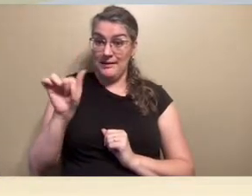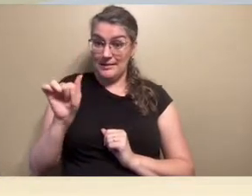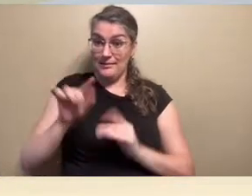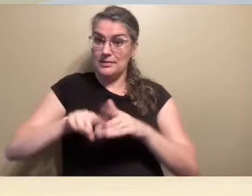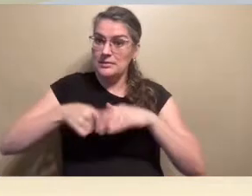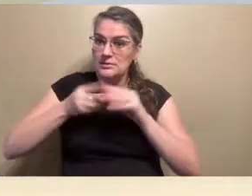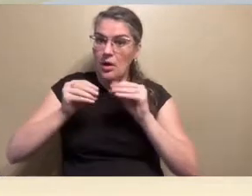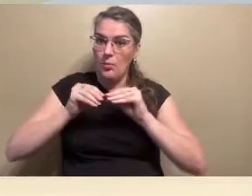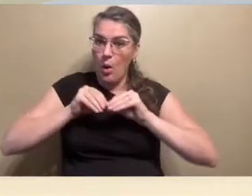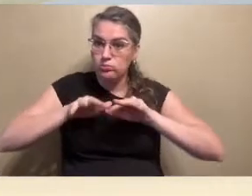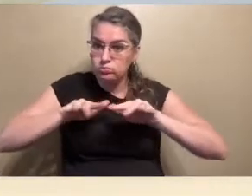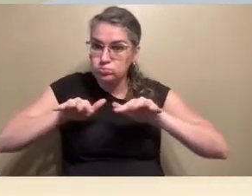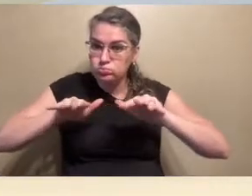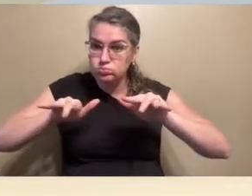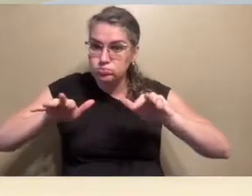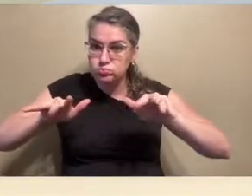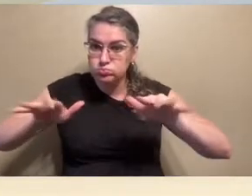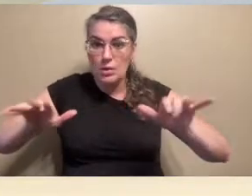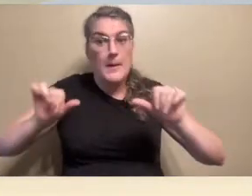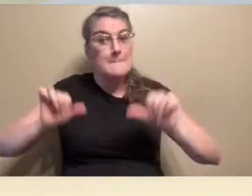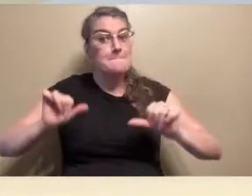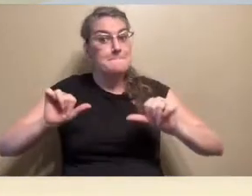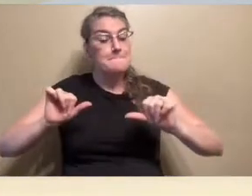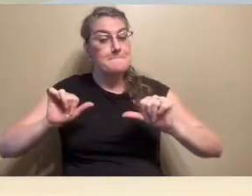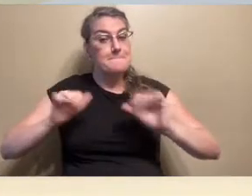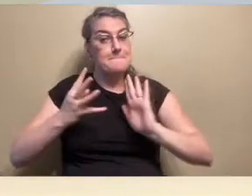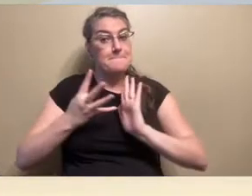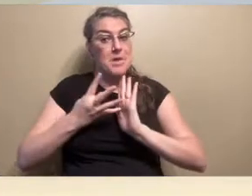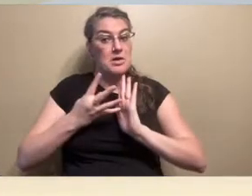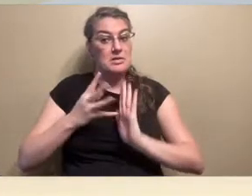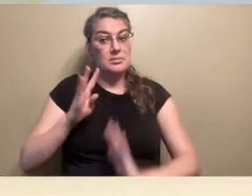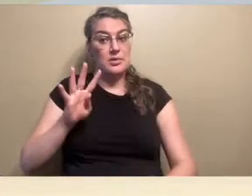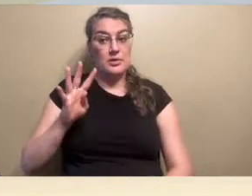cases that may start in late August, early September.